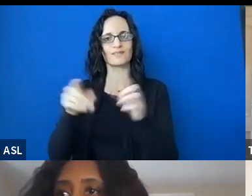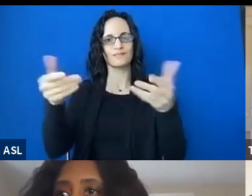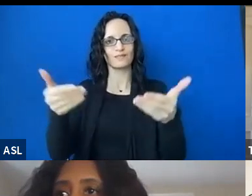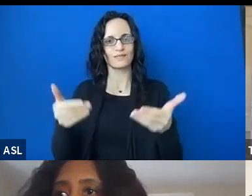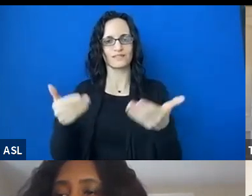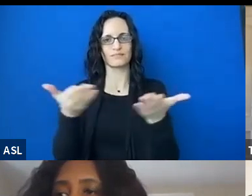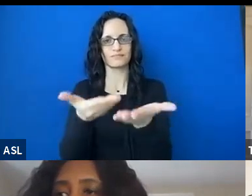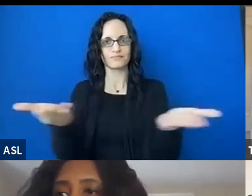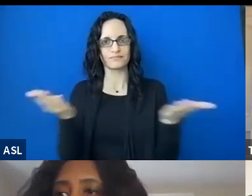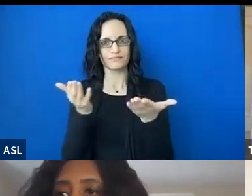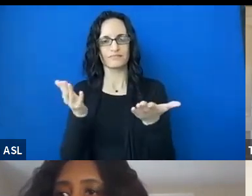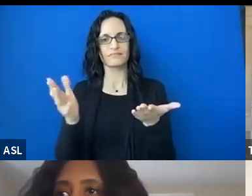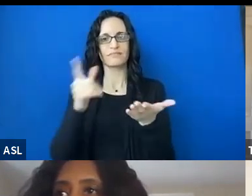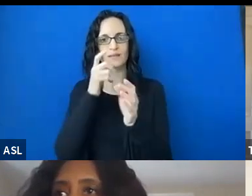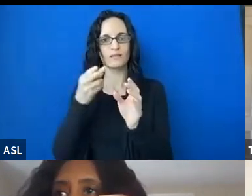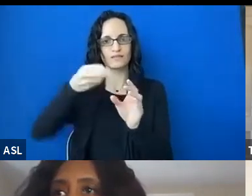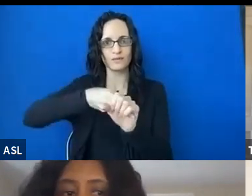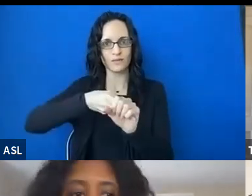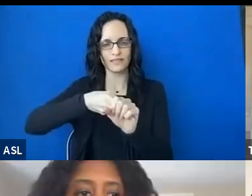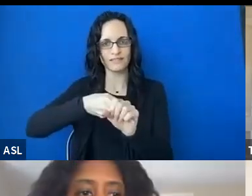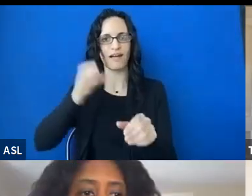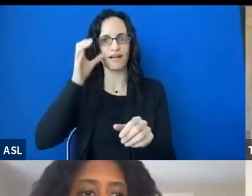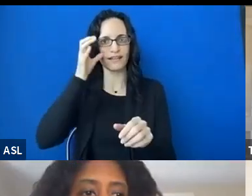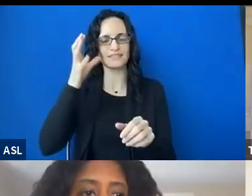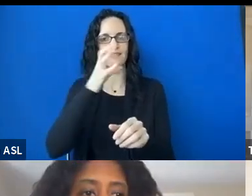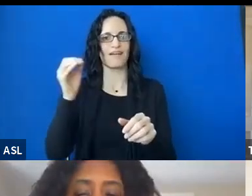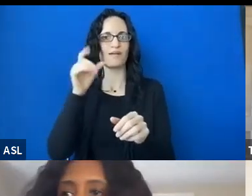have tuned in and those who have signed up to